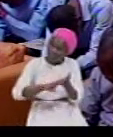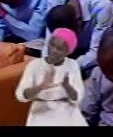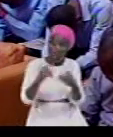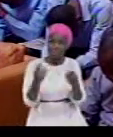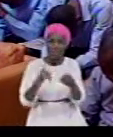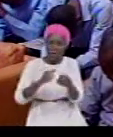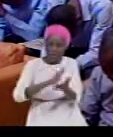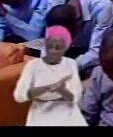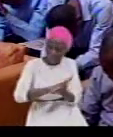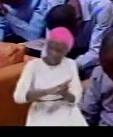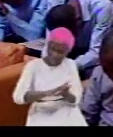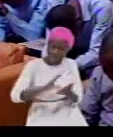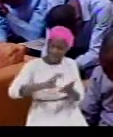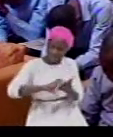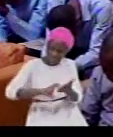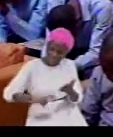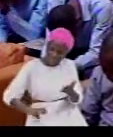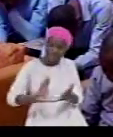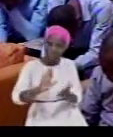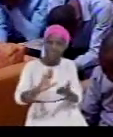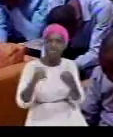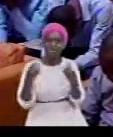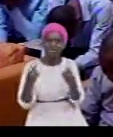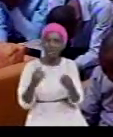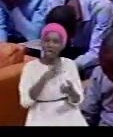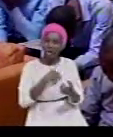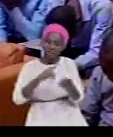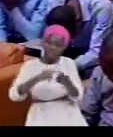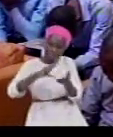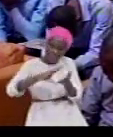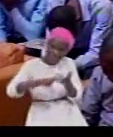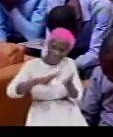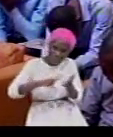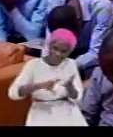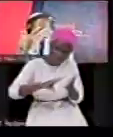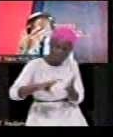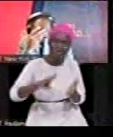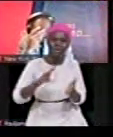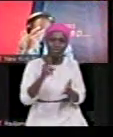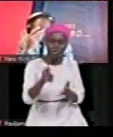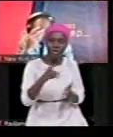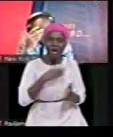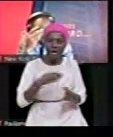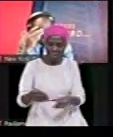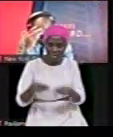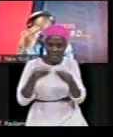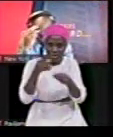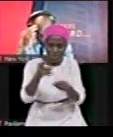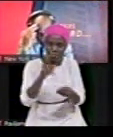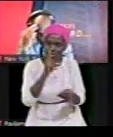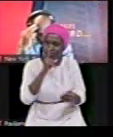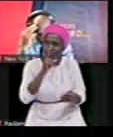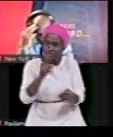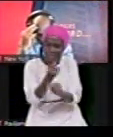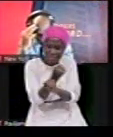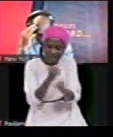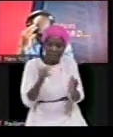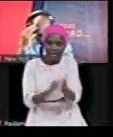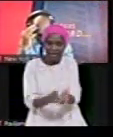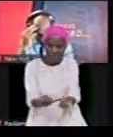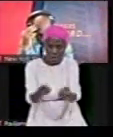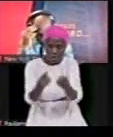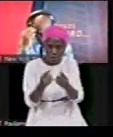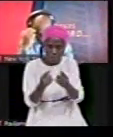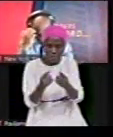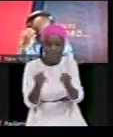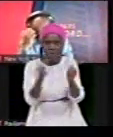sin, that will remove your sin, that will give you a real salvation that comes with